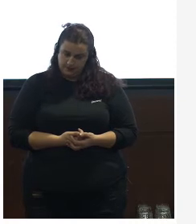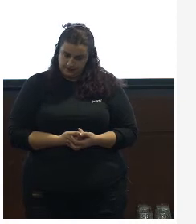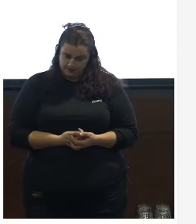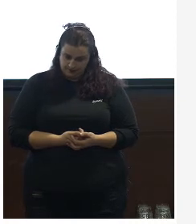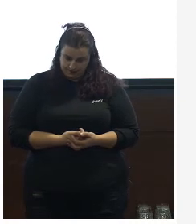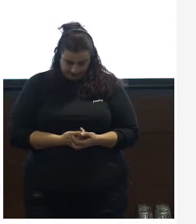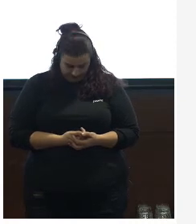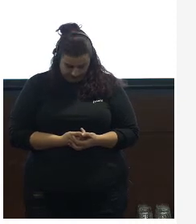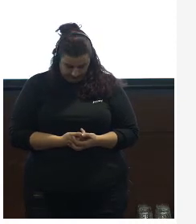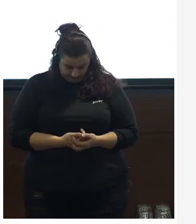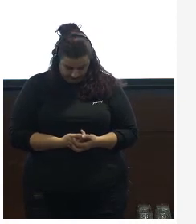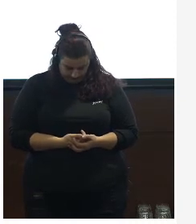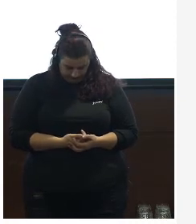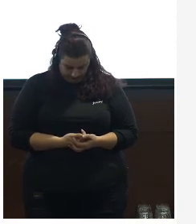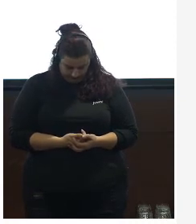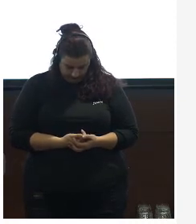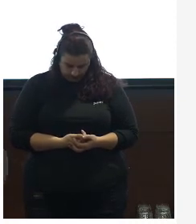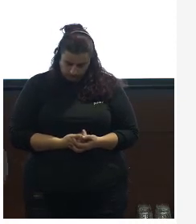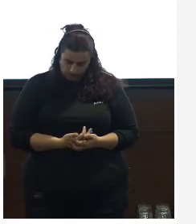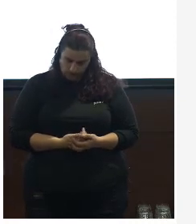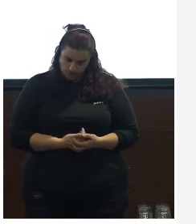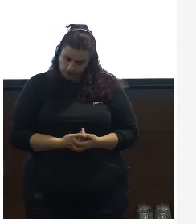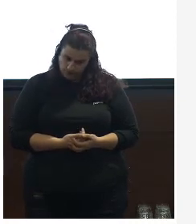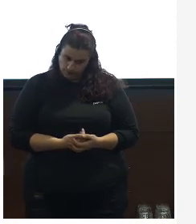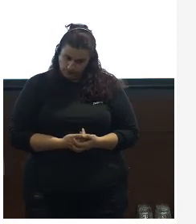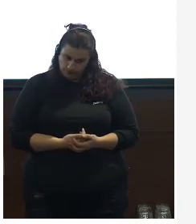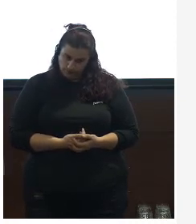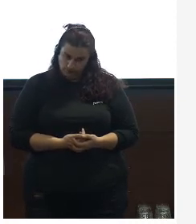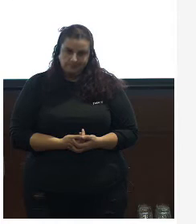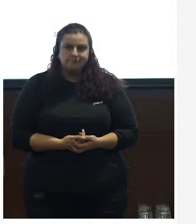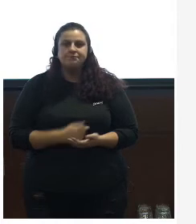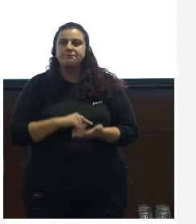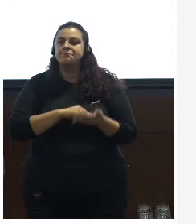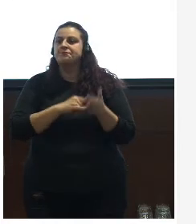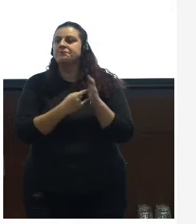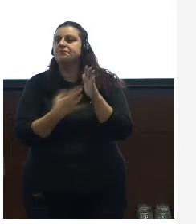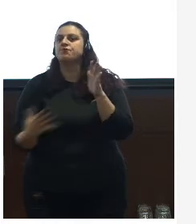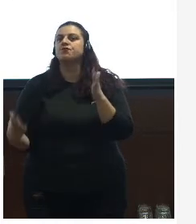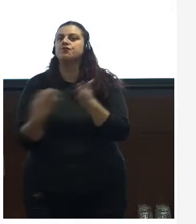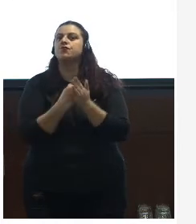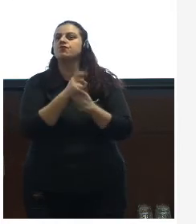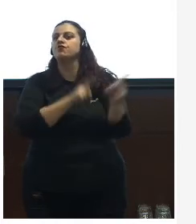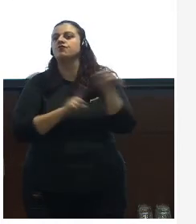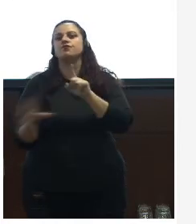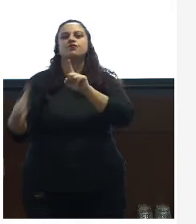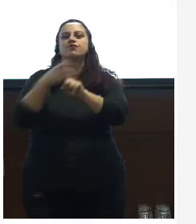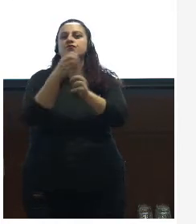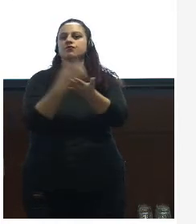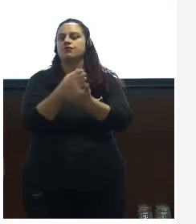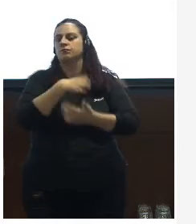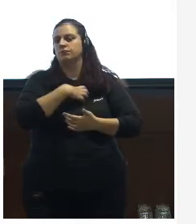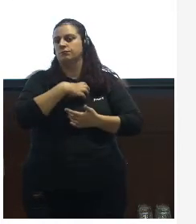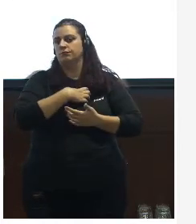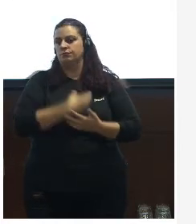all those problems. I mean, we all have our circle of influence, to say the least. But we do have some ideas, at least, of things that we